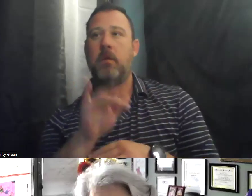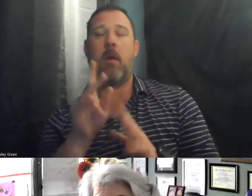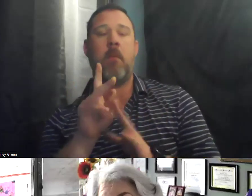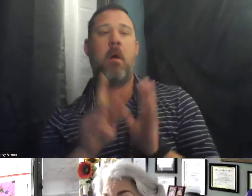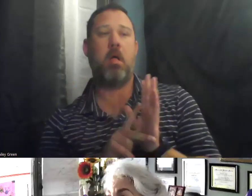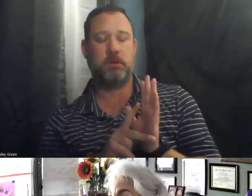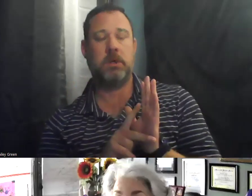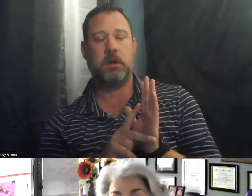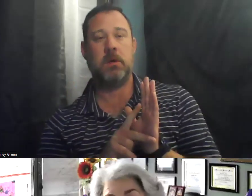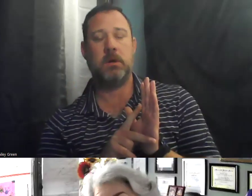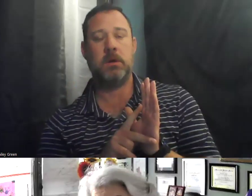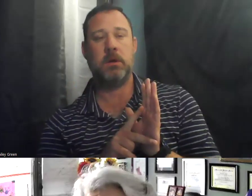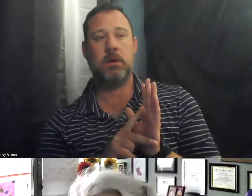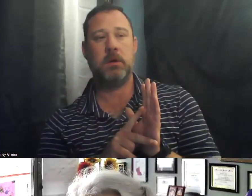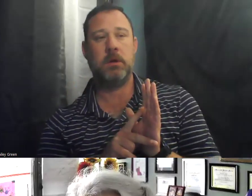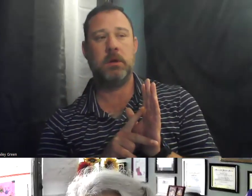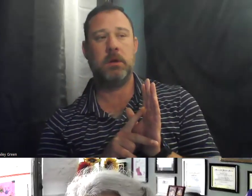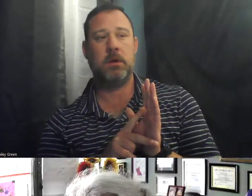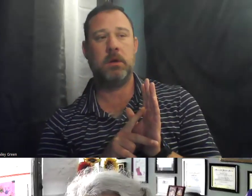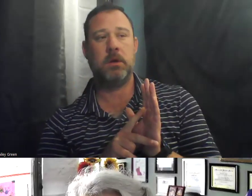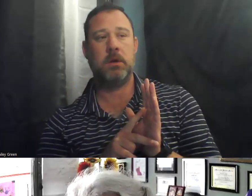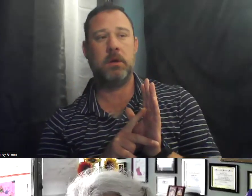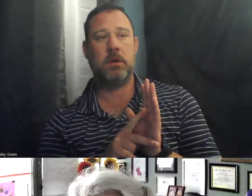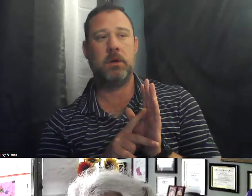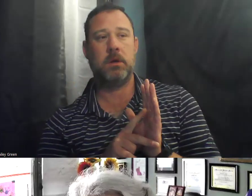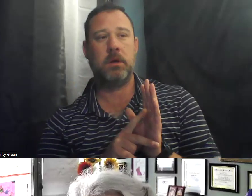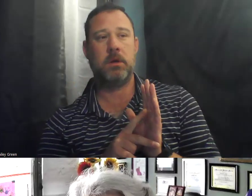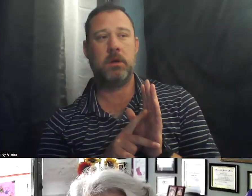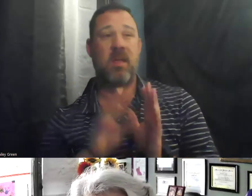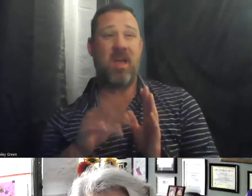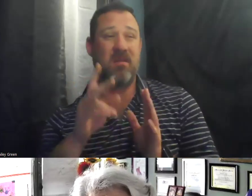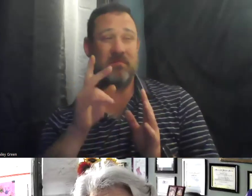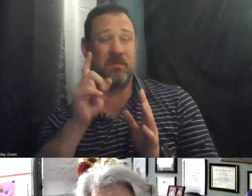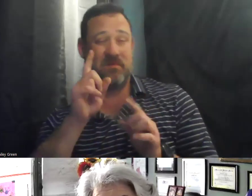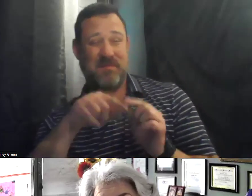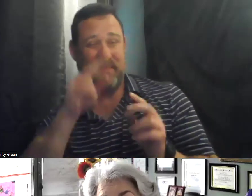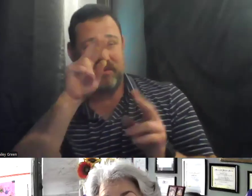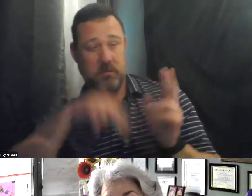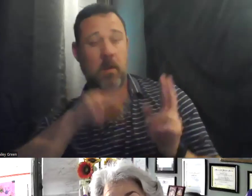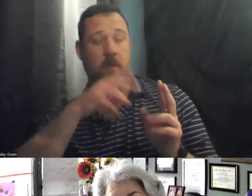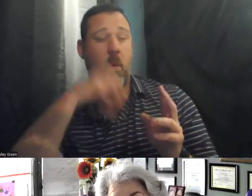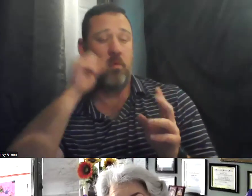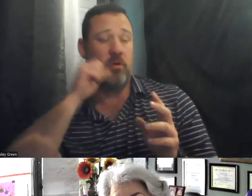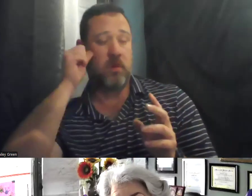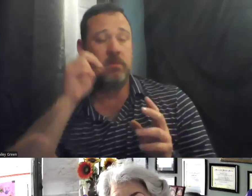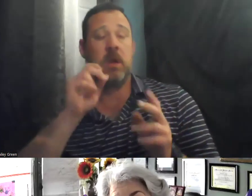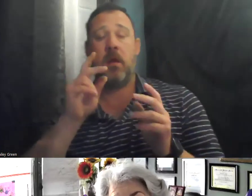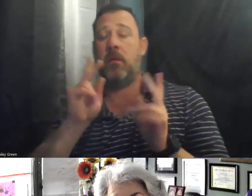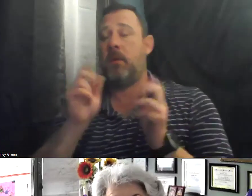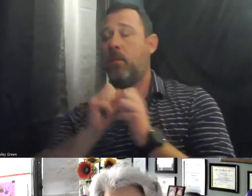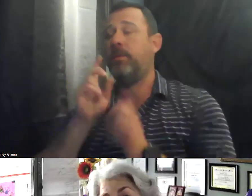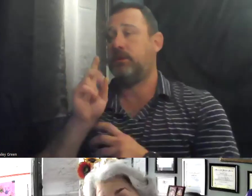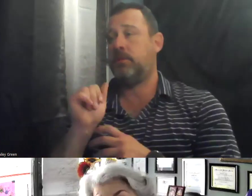policy and by the invisibility of older adults and people with disabilities. So I really wanted to